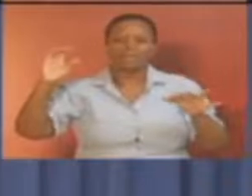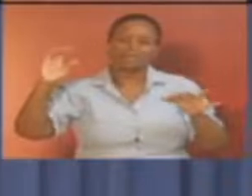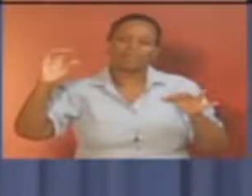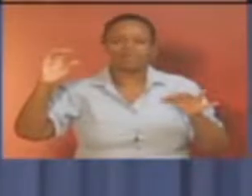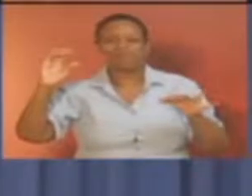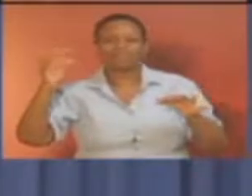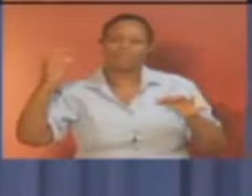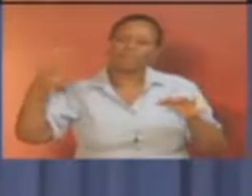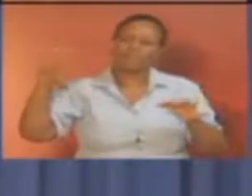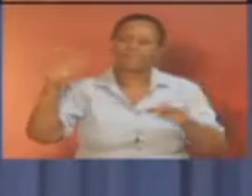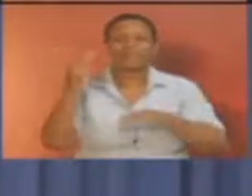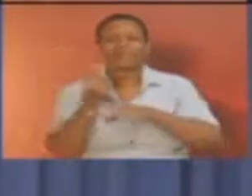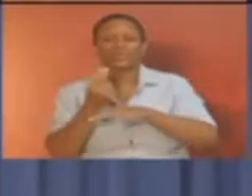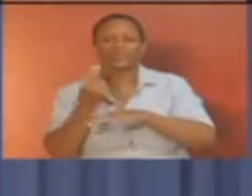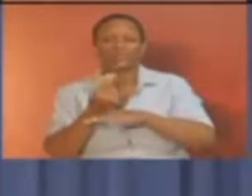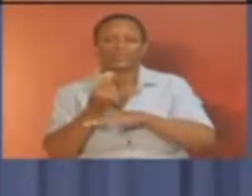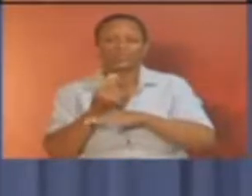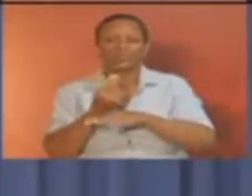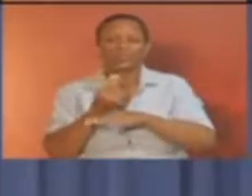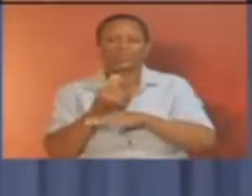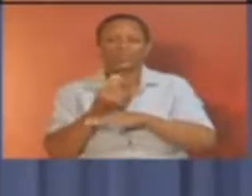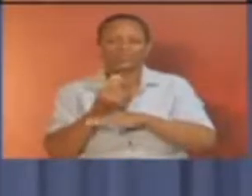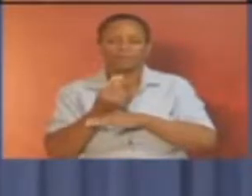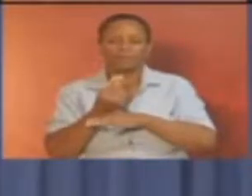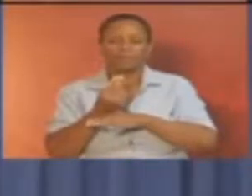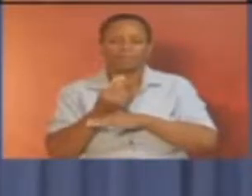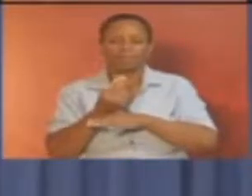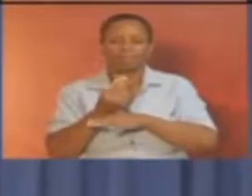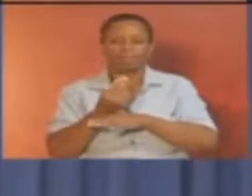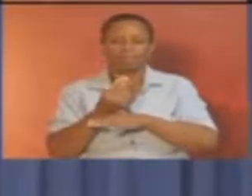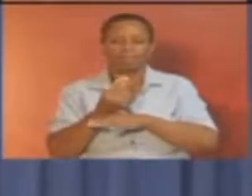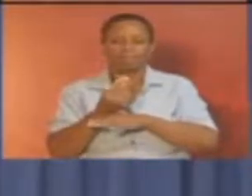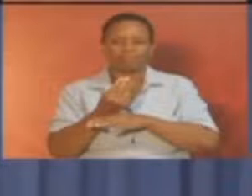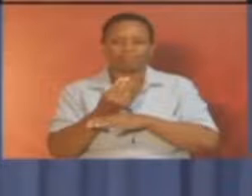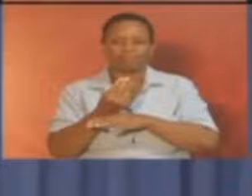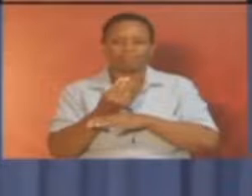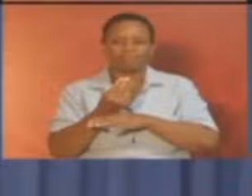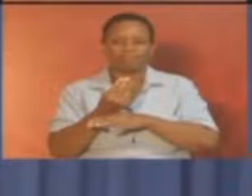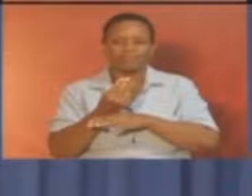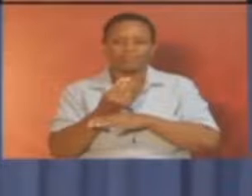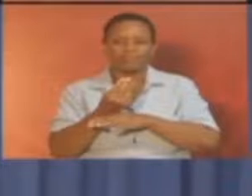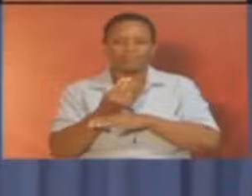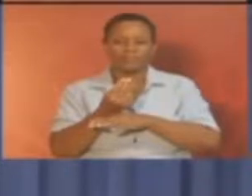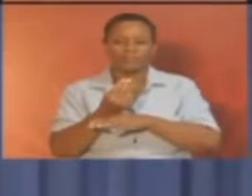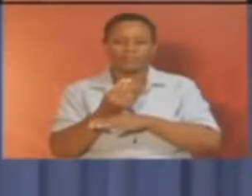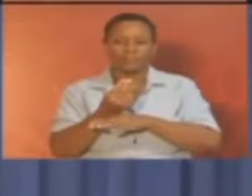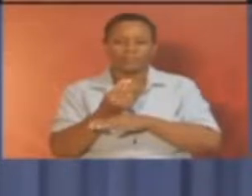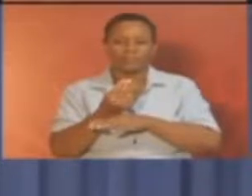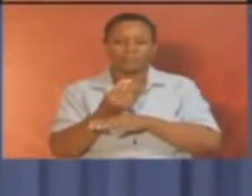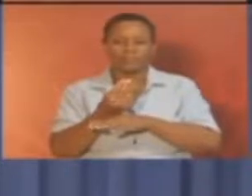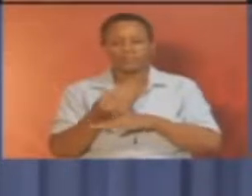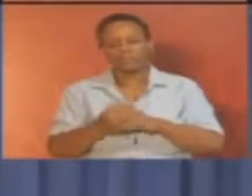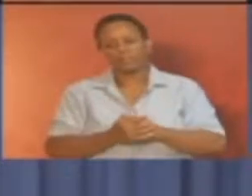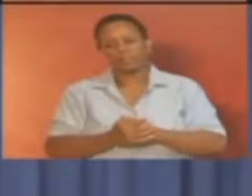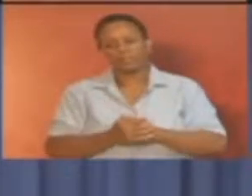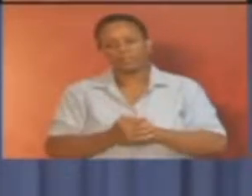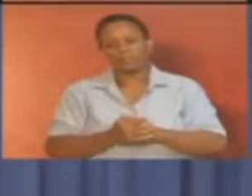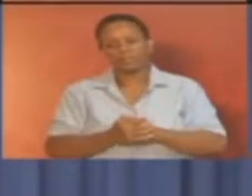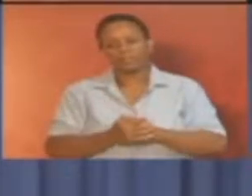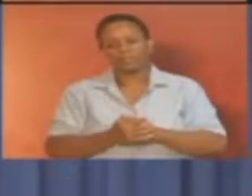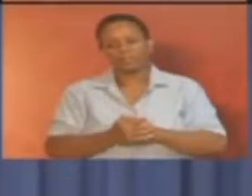amount of vaccines from contracts which they were holding onto themselves. Unfortunately, there was a